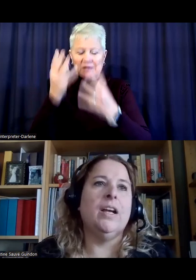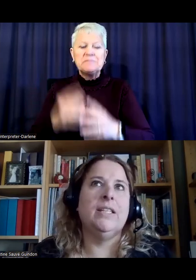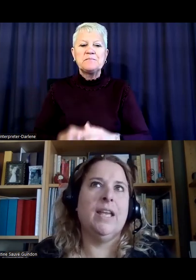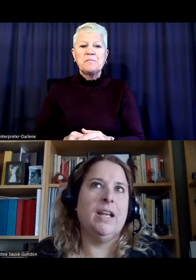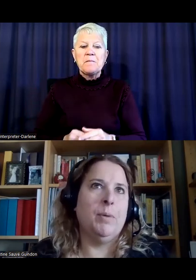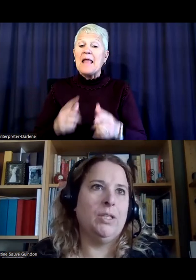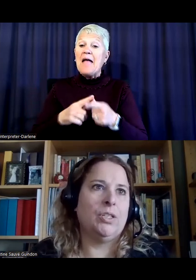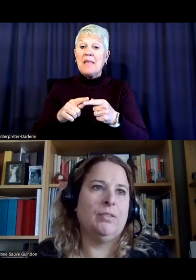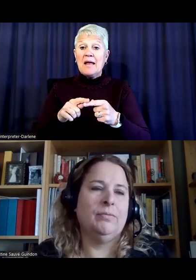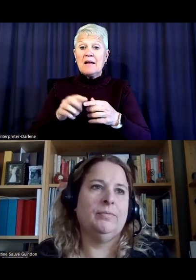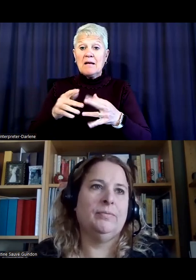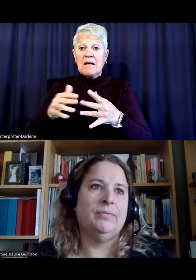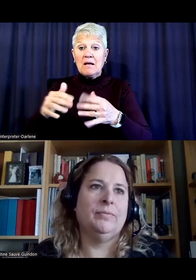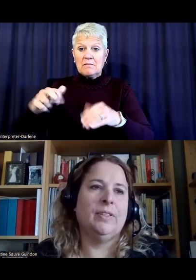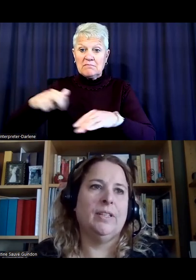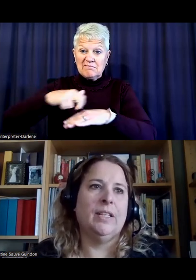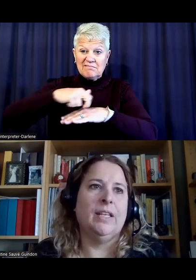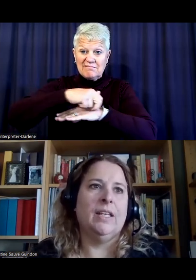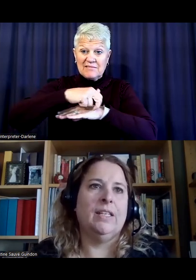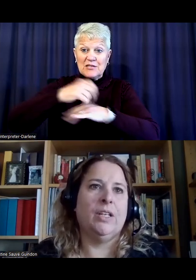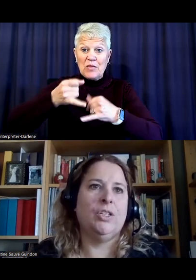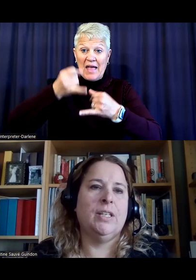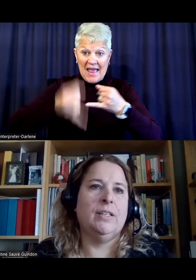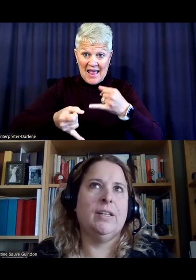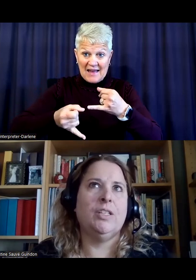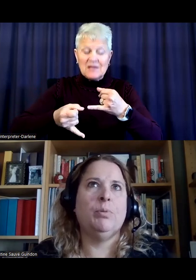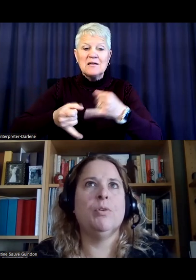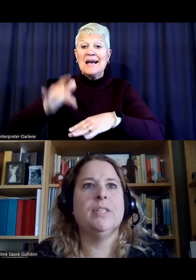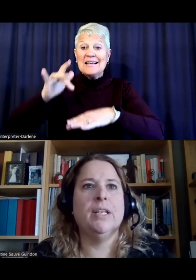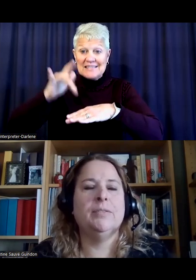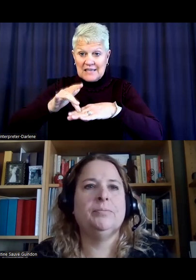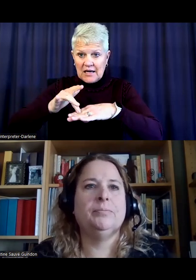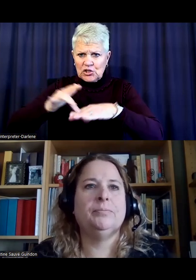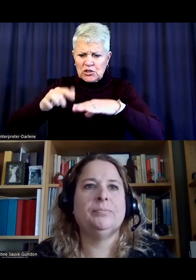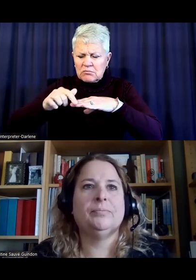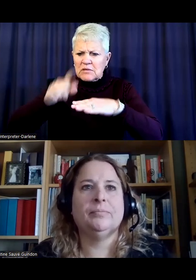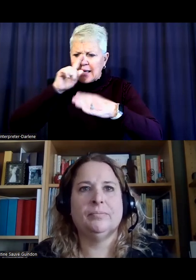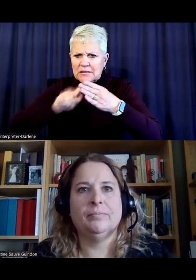Then he got to the end of the bench. He touches it, explores it,